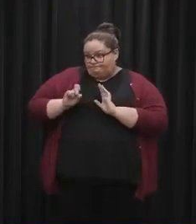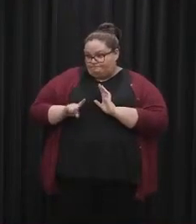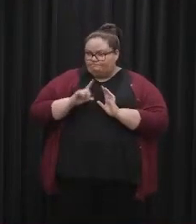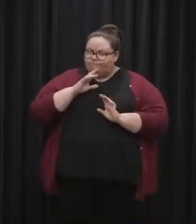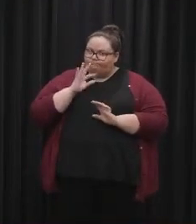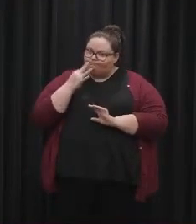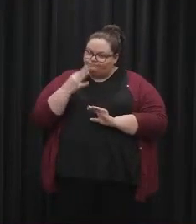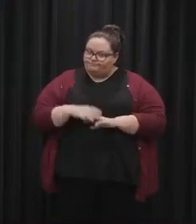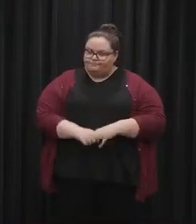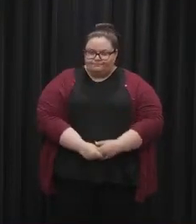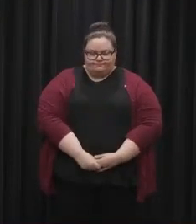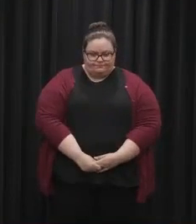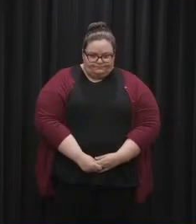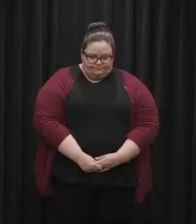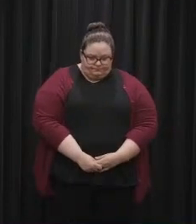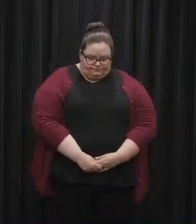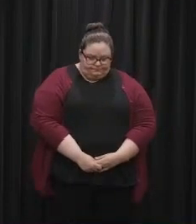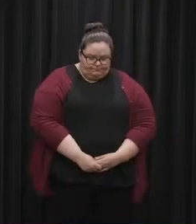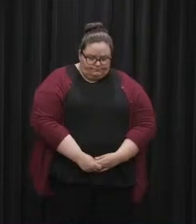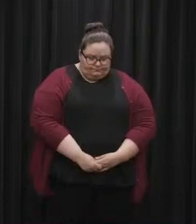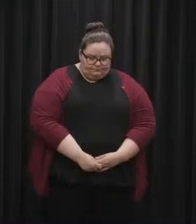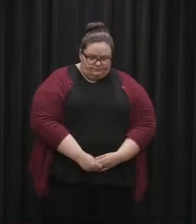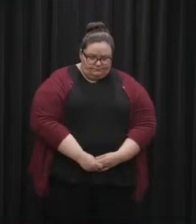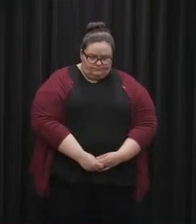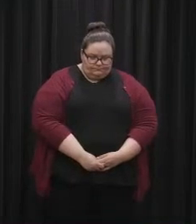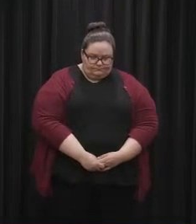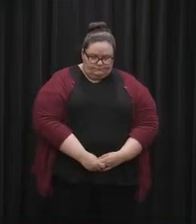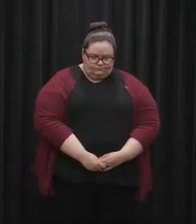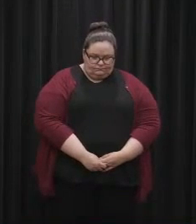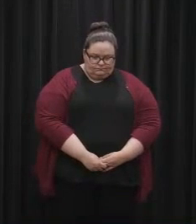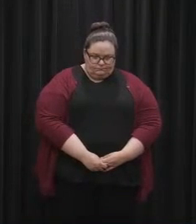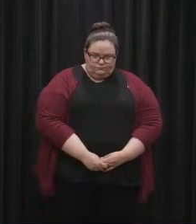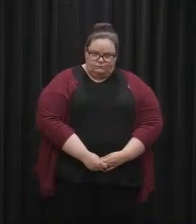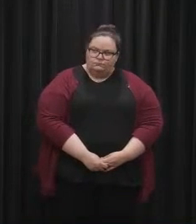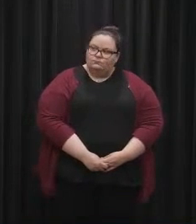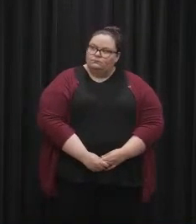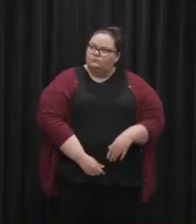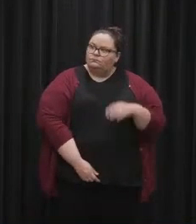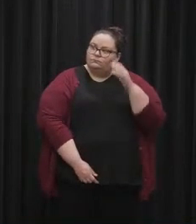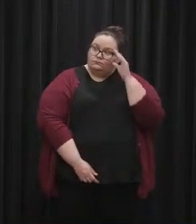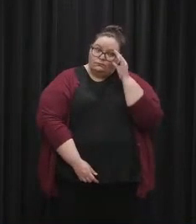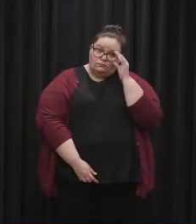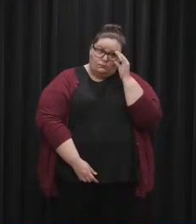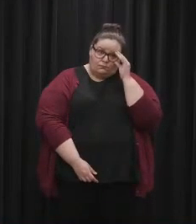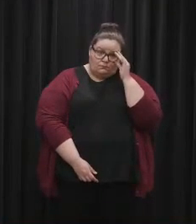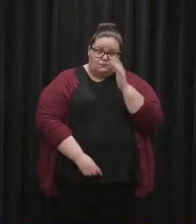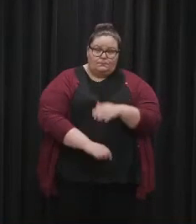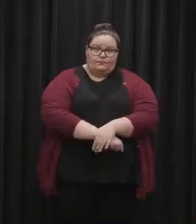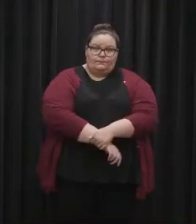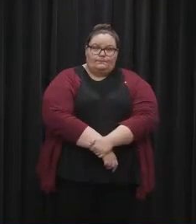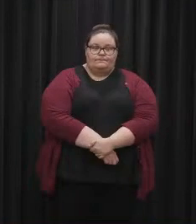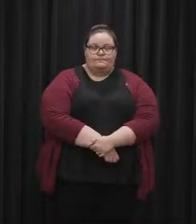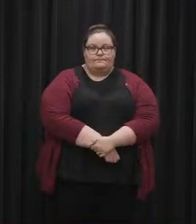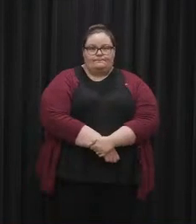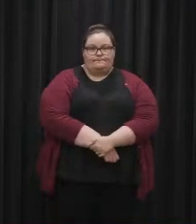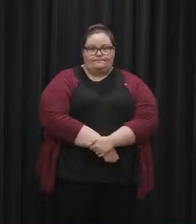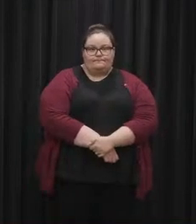Do you have a follow-up for us? Yes, I have another question for someone.